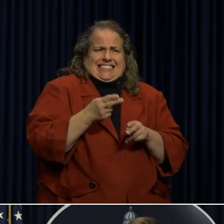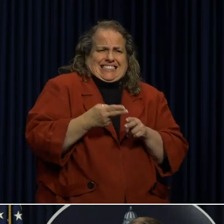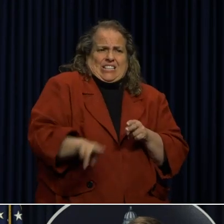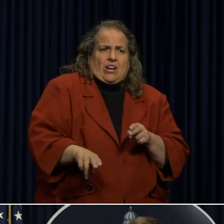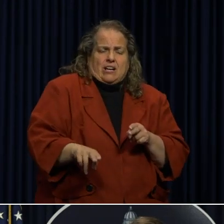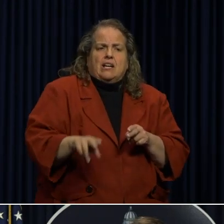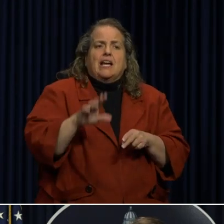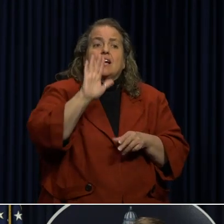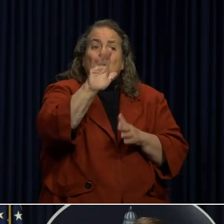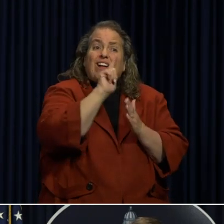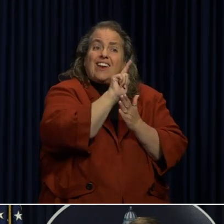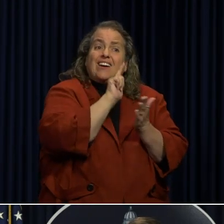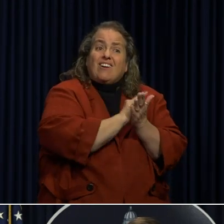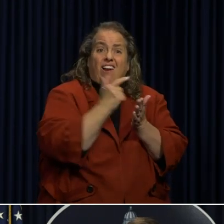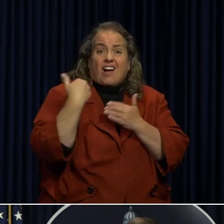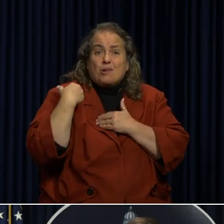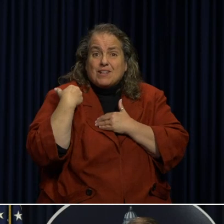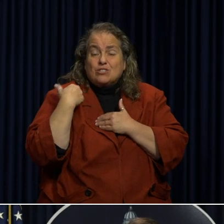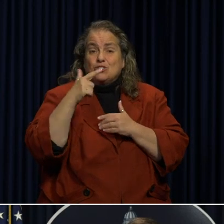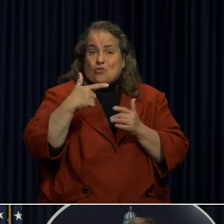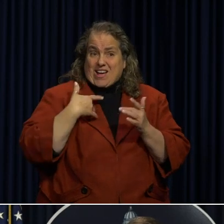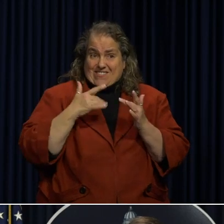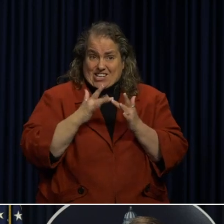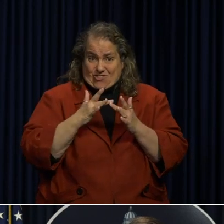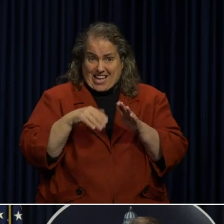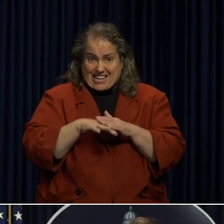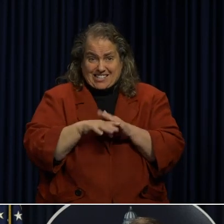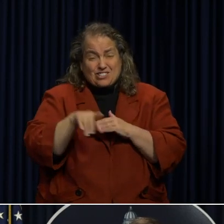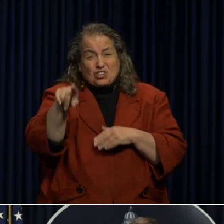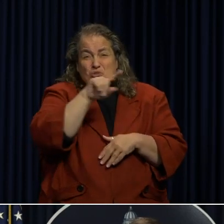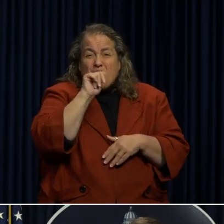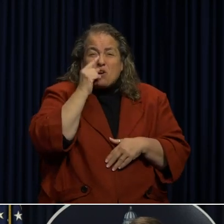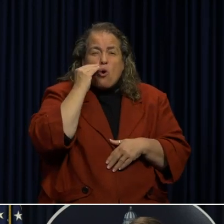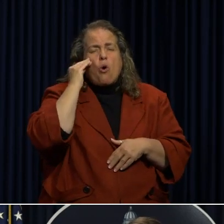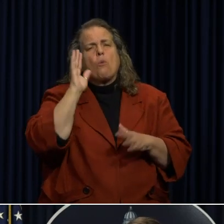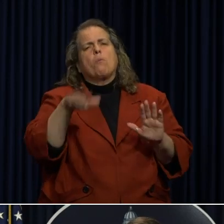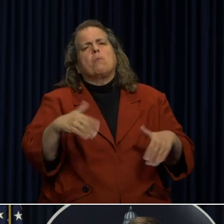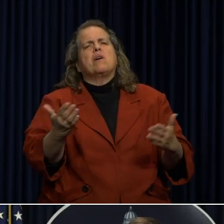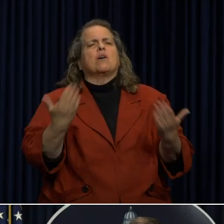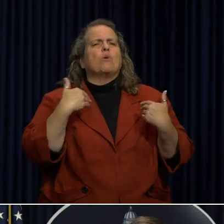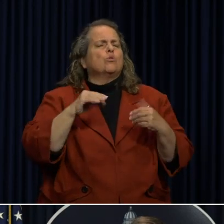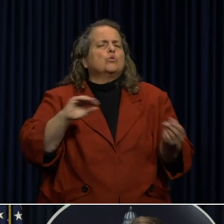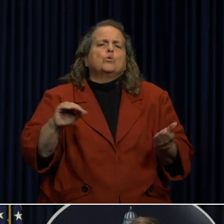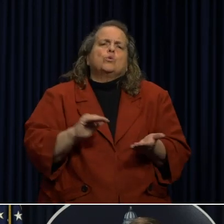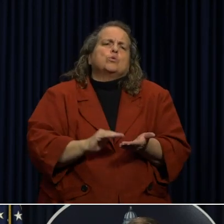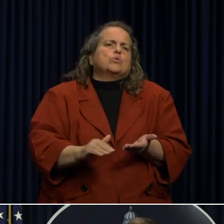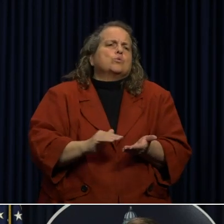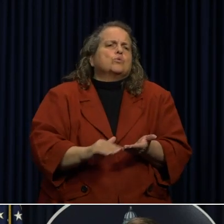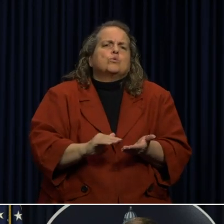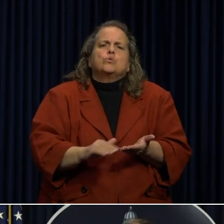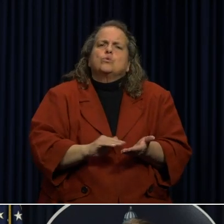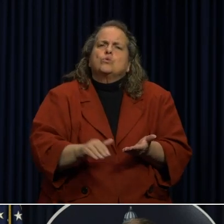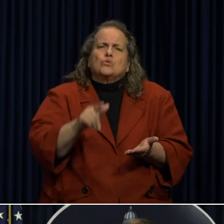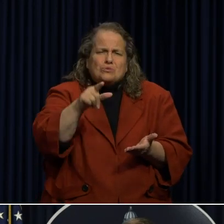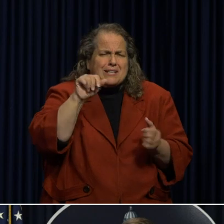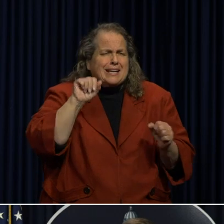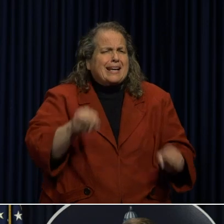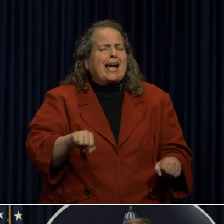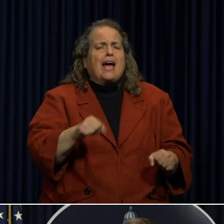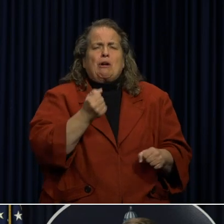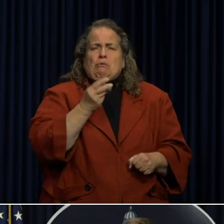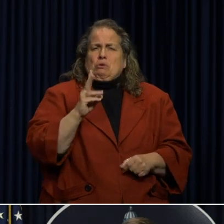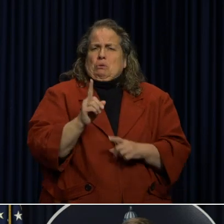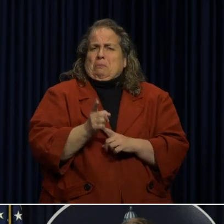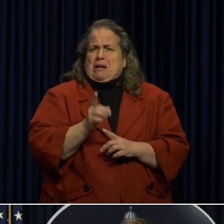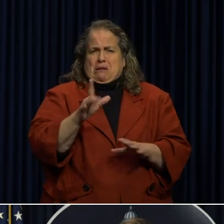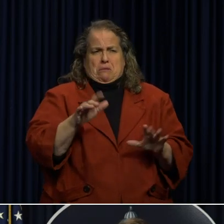for those that have internet access and you are at home, come on, folks. There's no excuse. It's going to help us rebuild. Just spend a couple